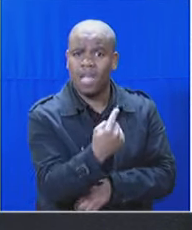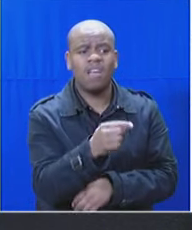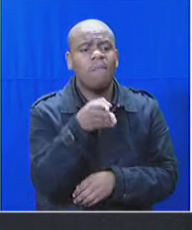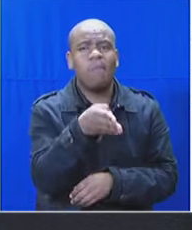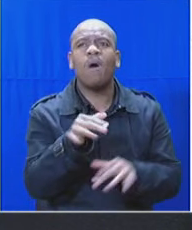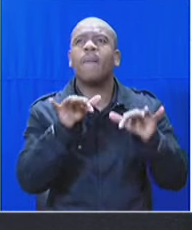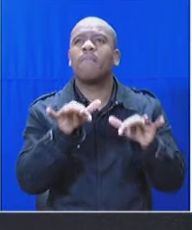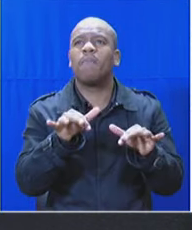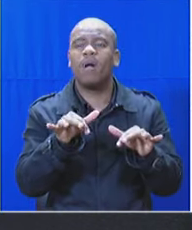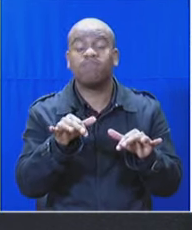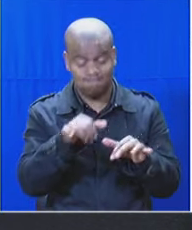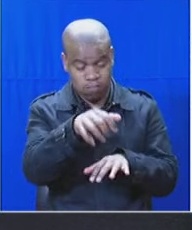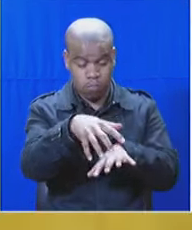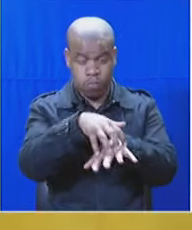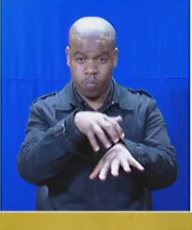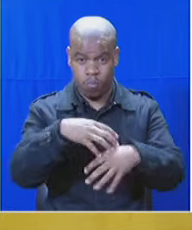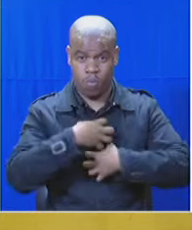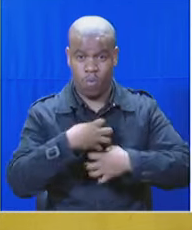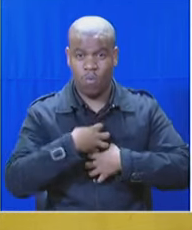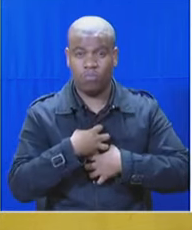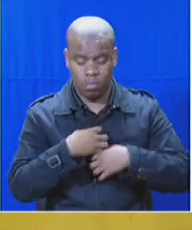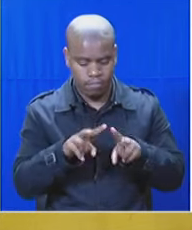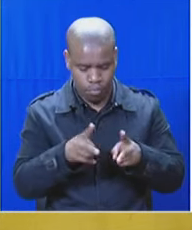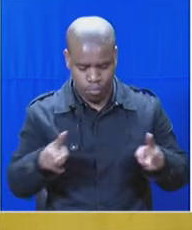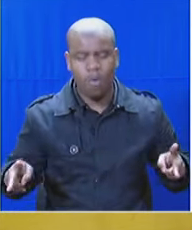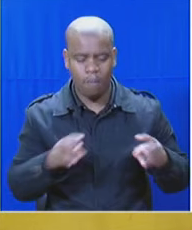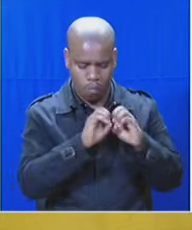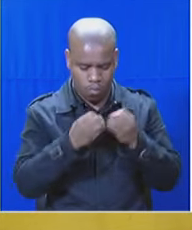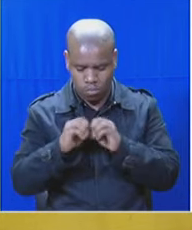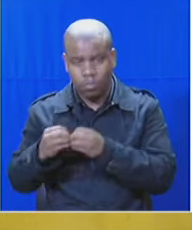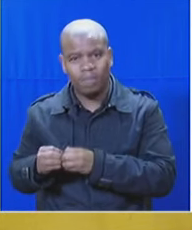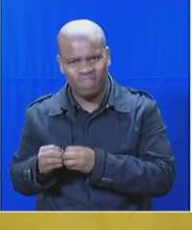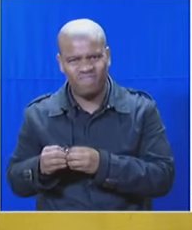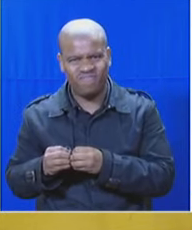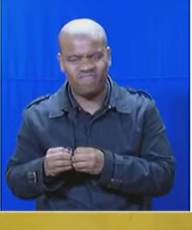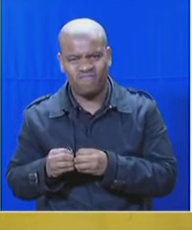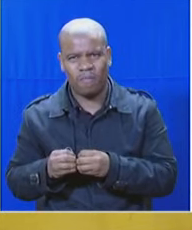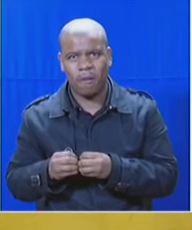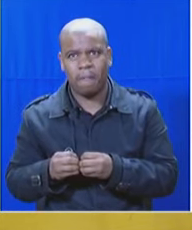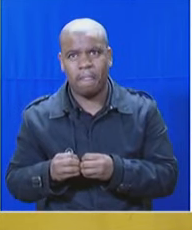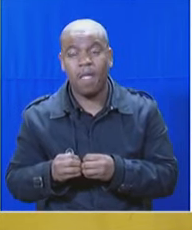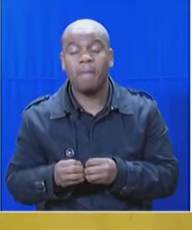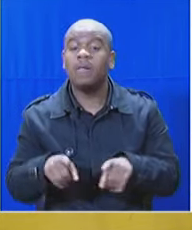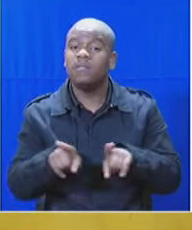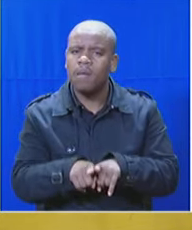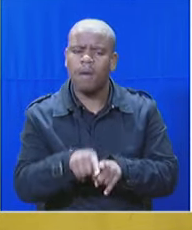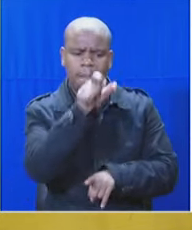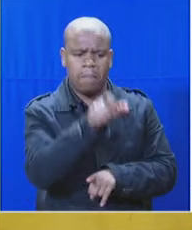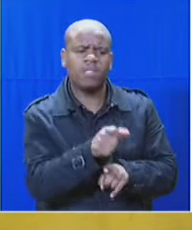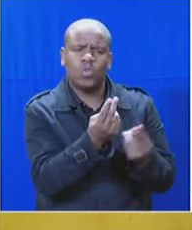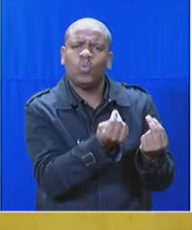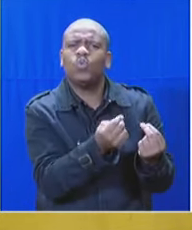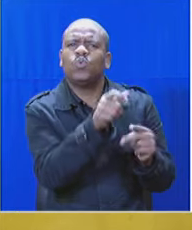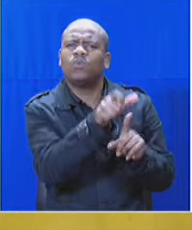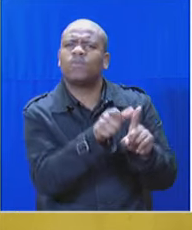abangamafama imibutho neziqu abangenayo. Nangu khona abafana lapha seSeres up eWestern